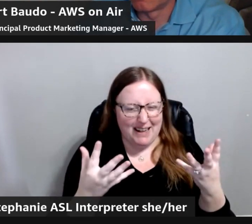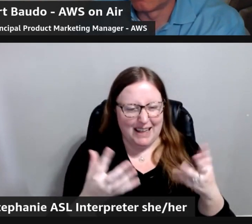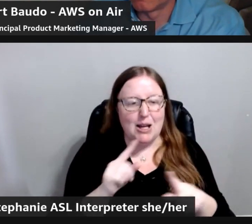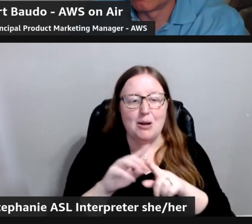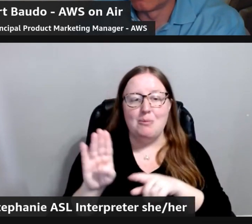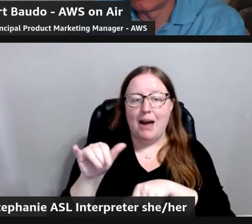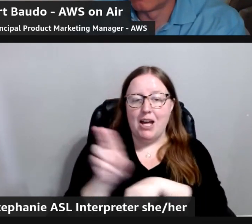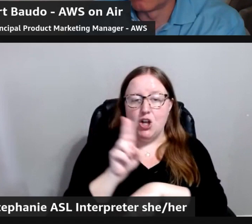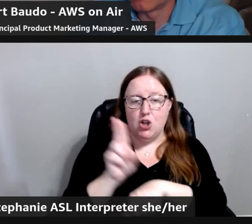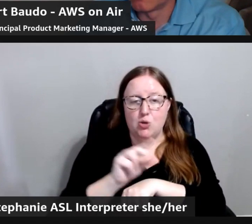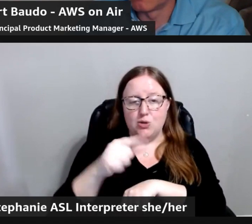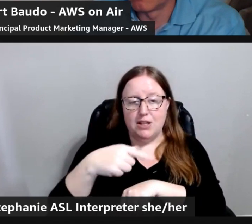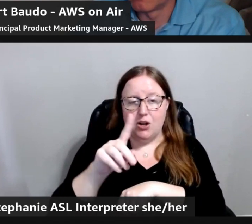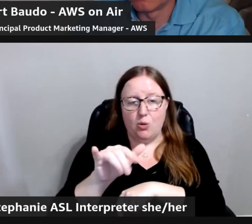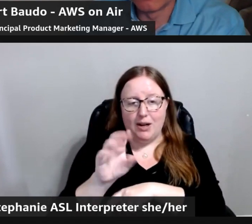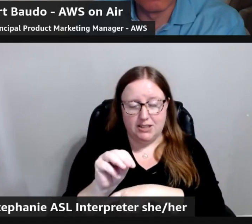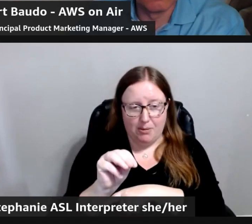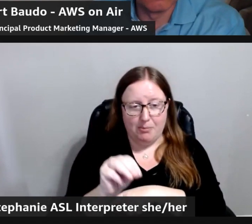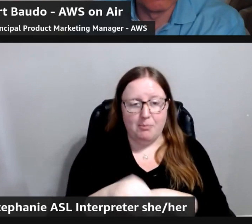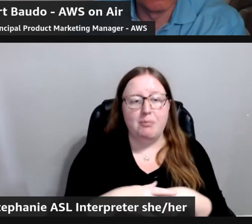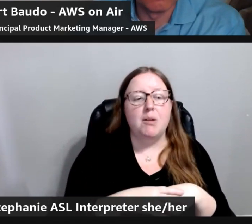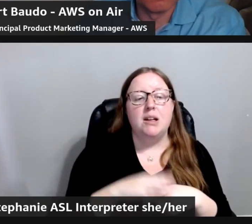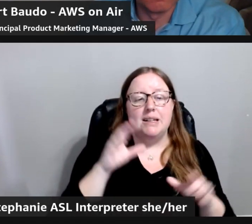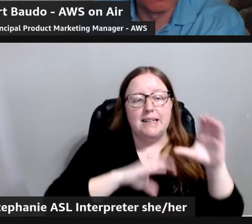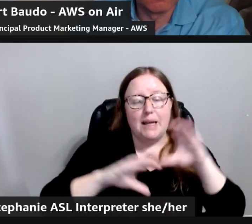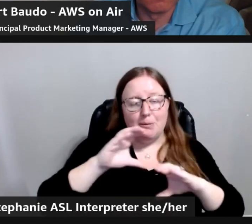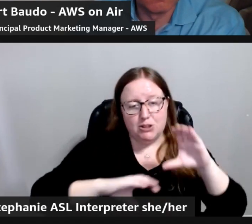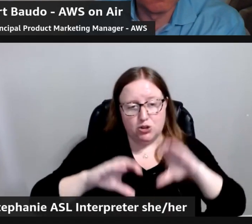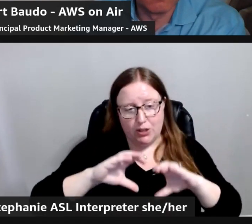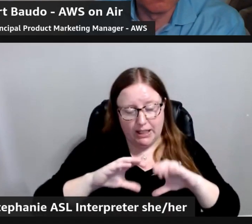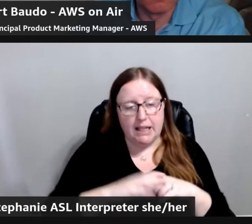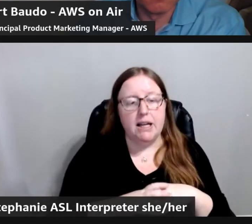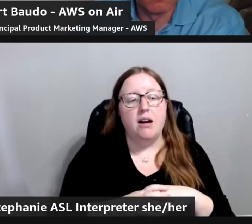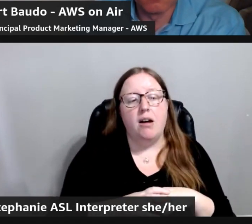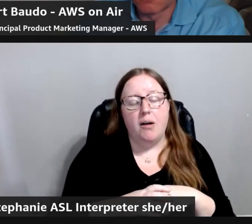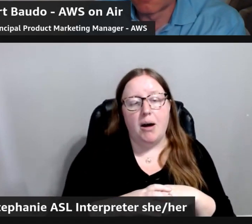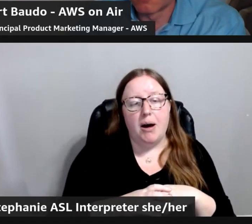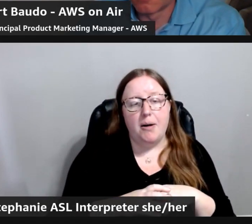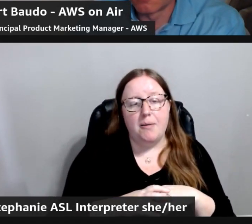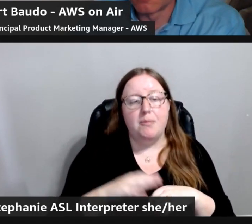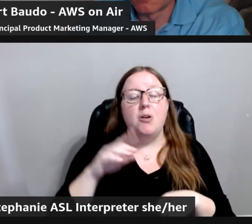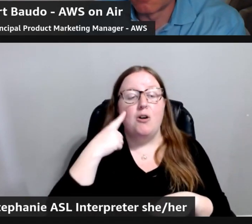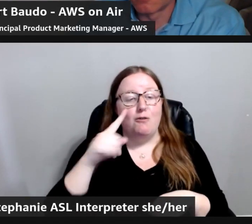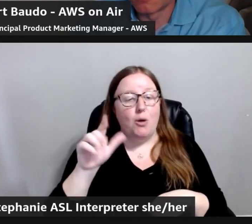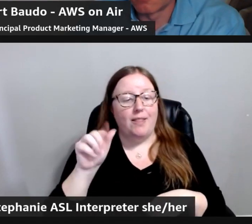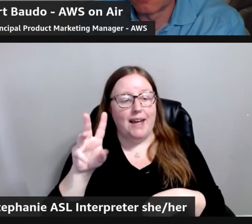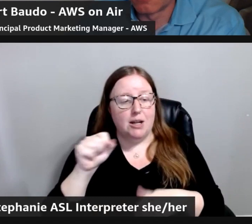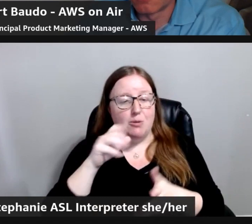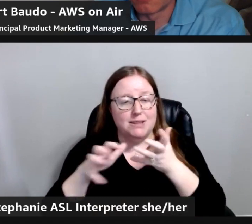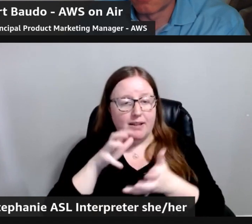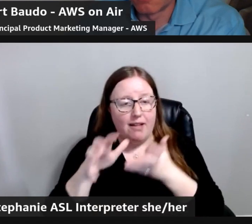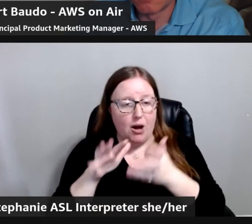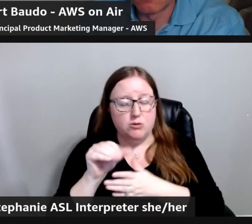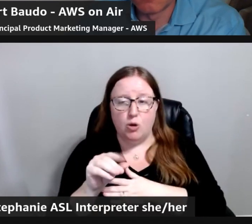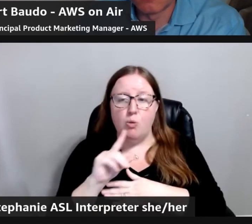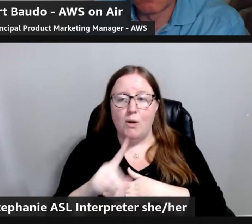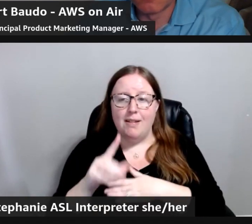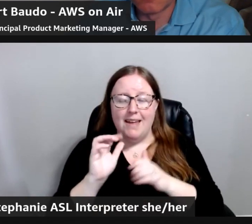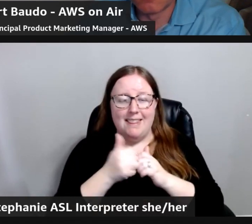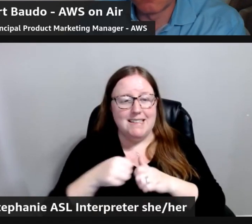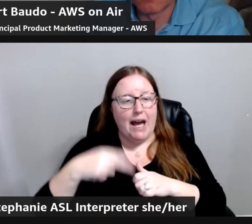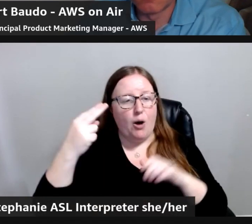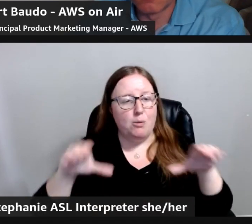using quantum, close to quantum chemistry, computational chemistry, on the AWS cloud. So this is the way in which